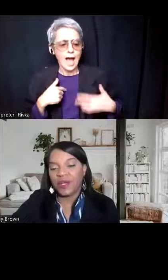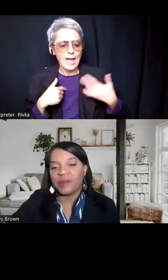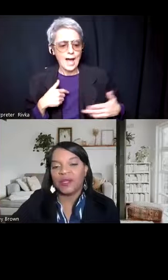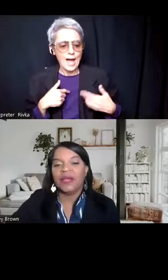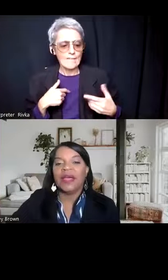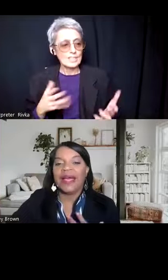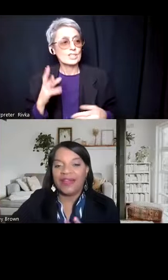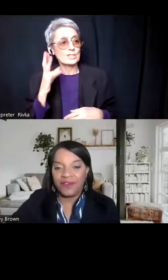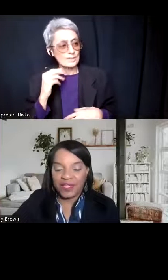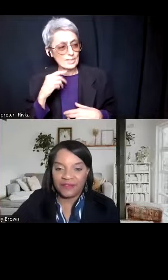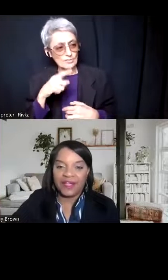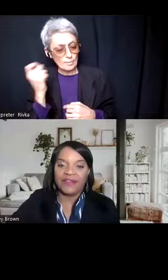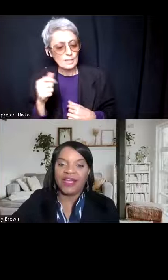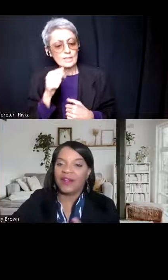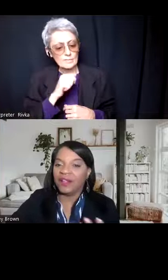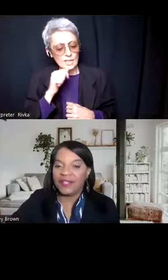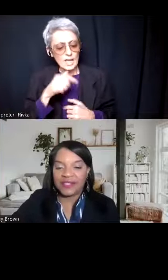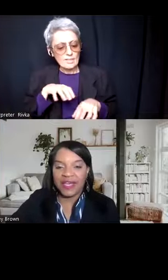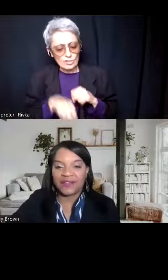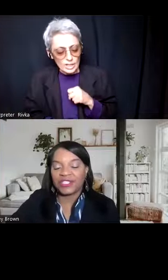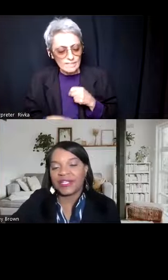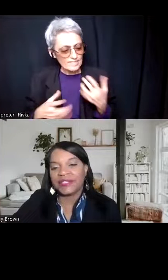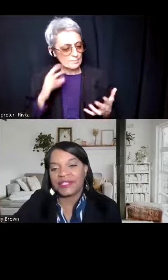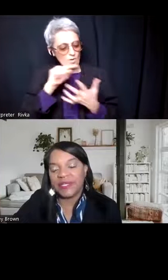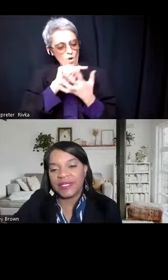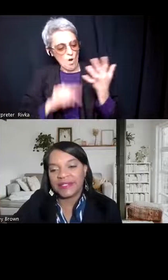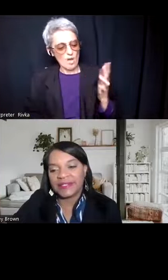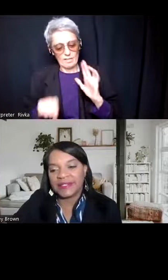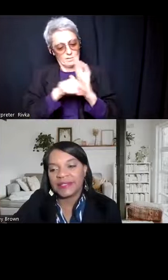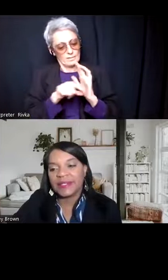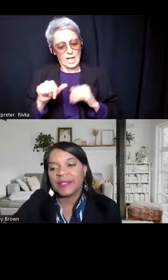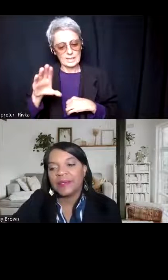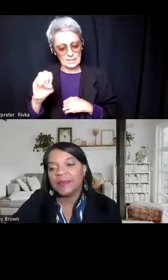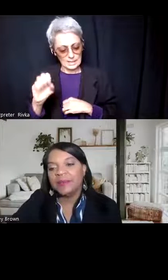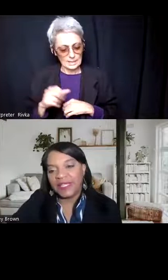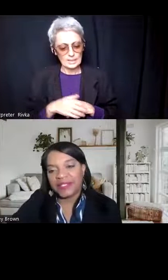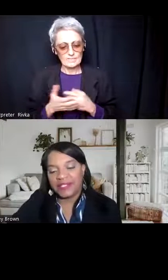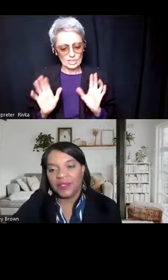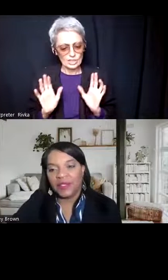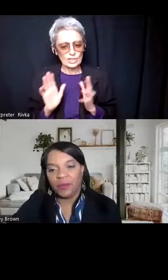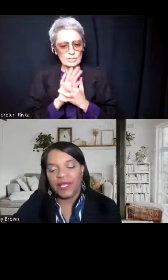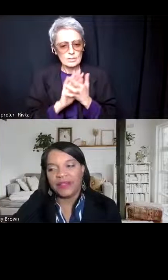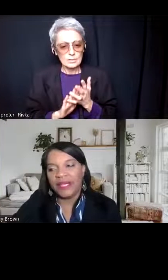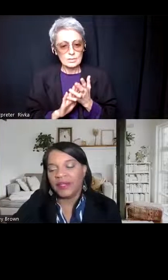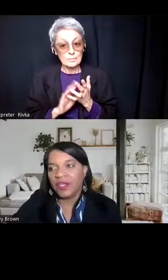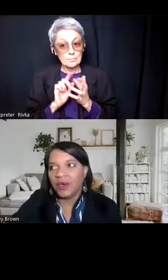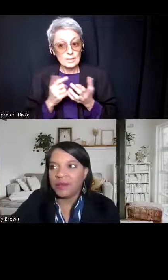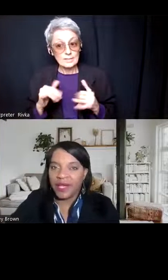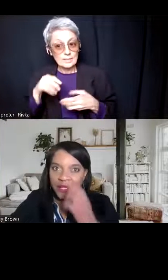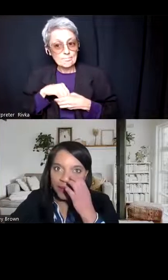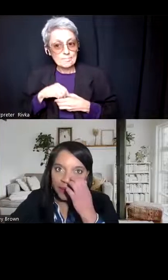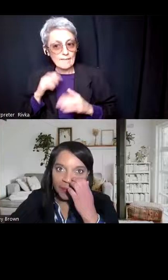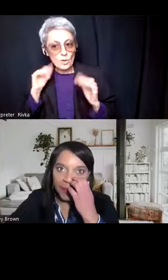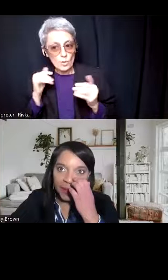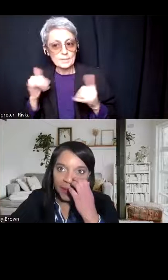from trauma, I have grief, I've had all of these adverse childhood experiences, but there is still hope. And in